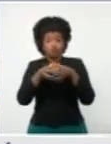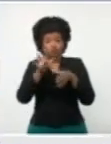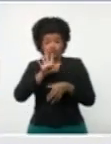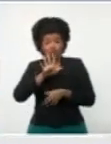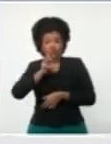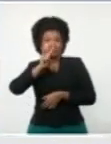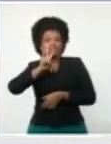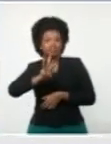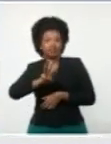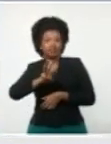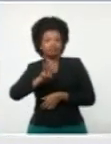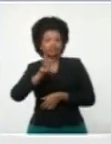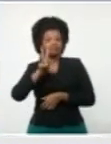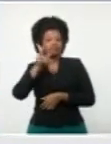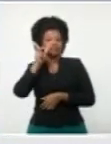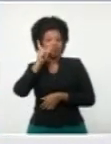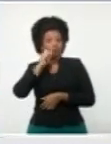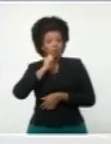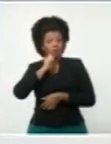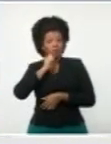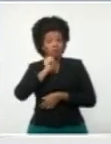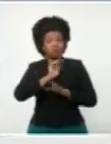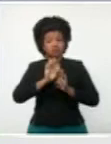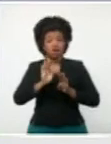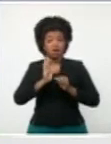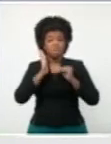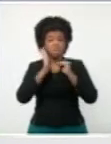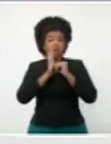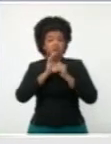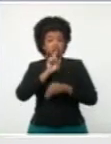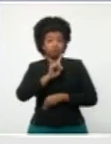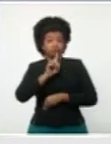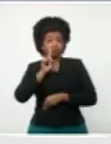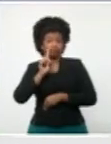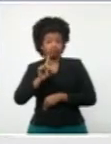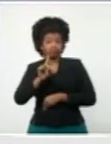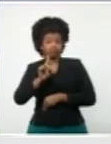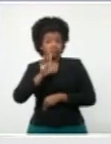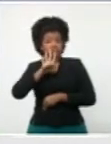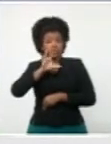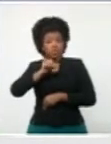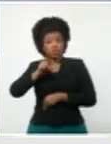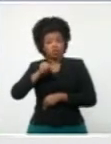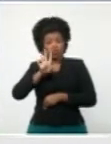sex with an accumulated of 1,094 for 49.6%.